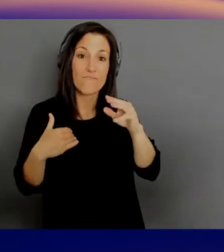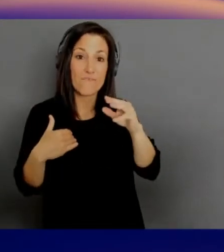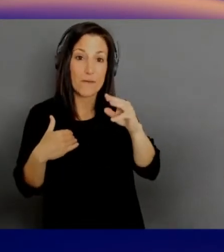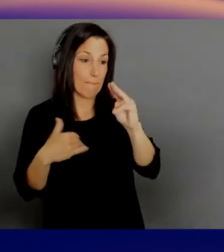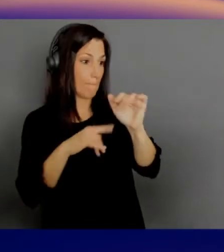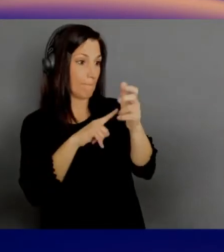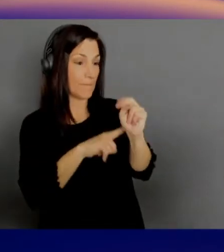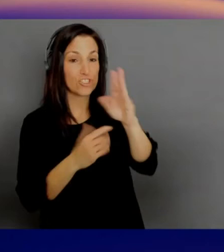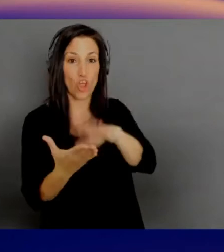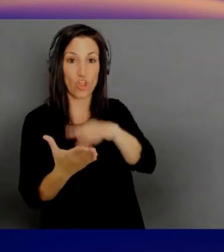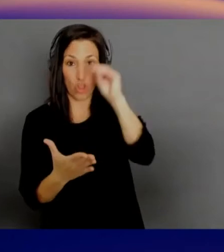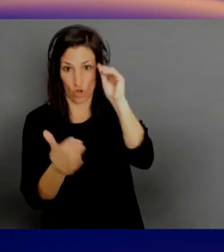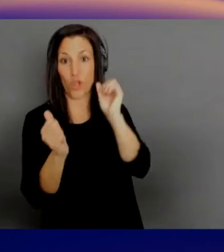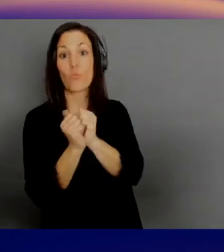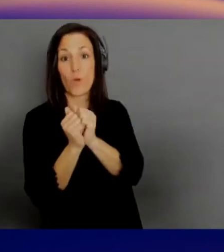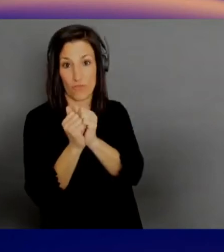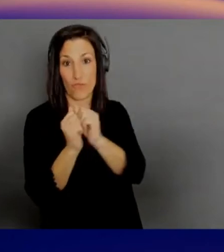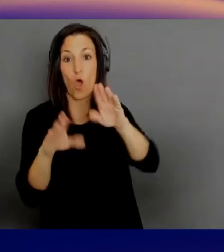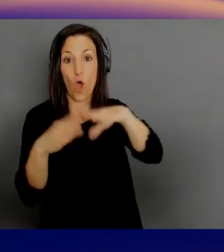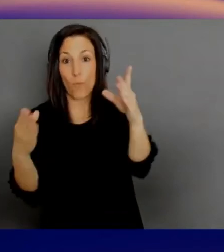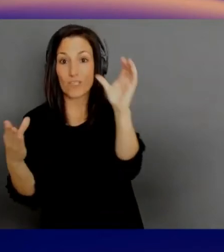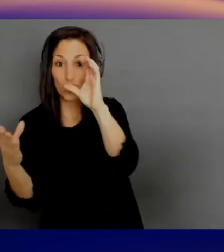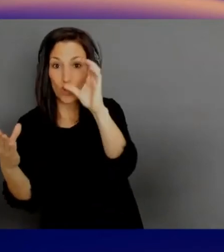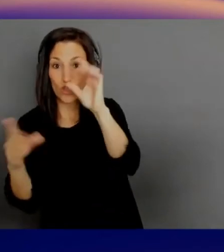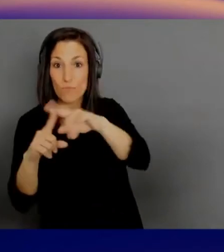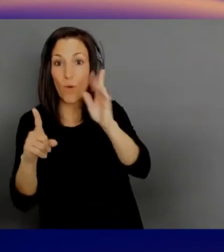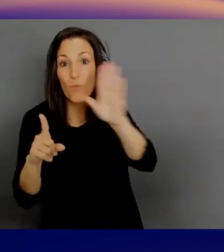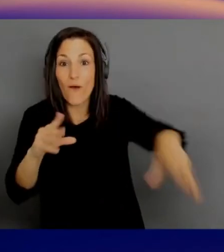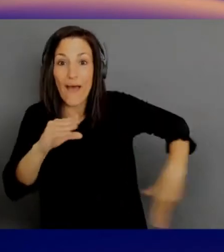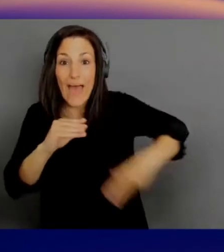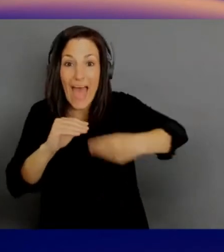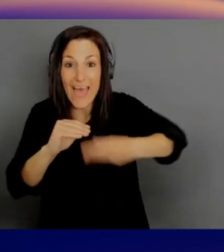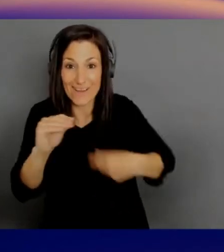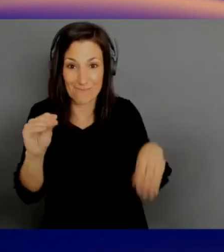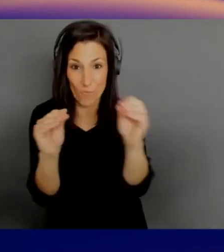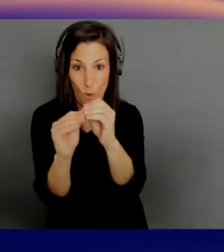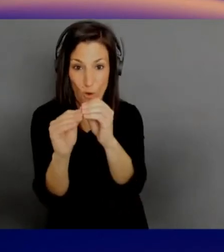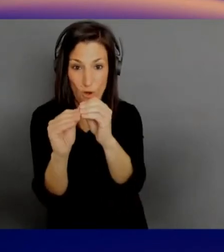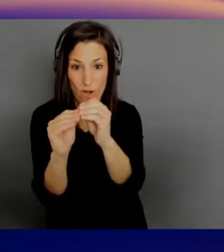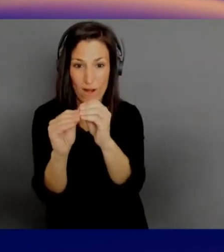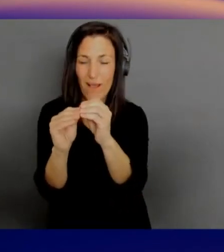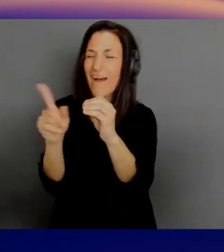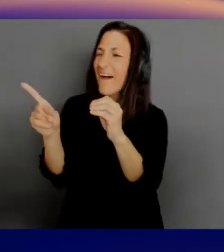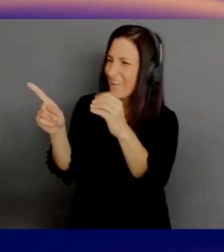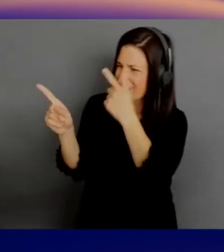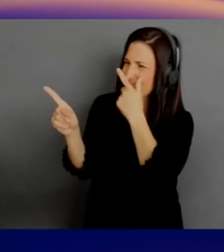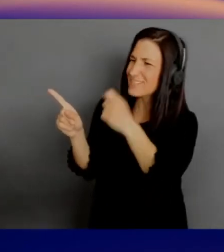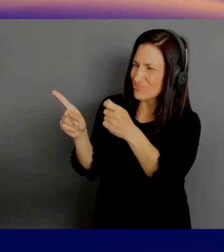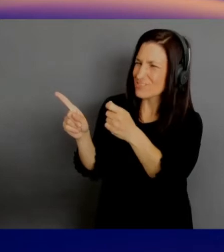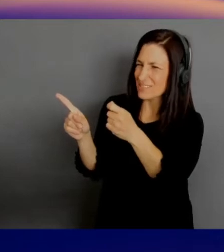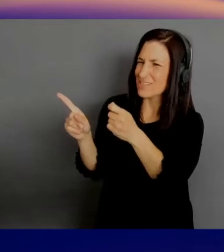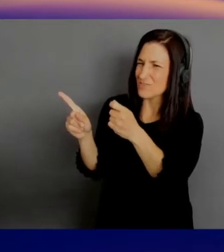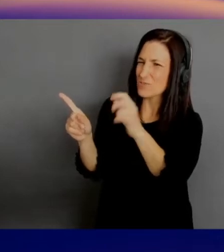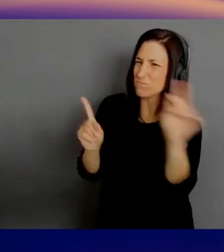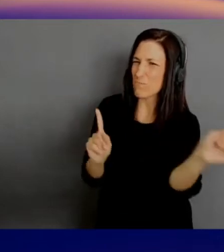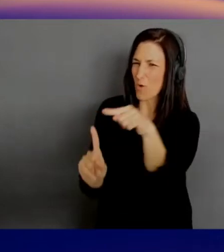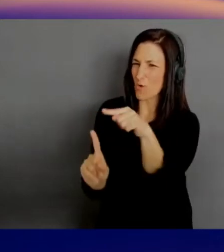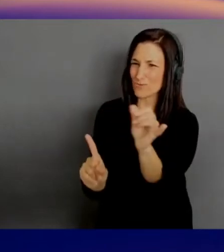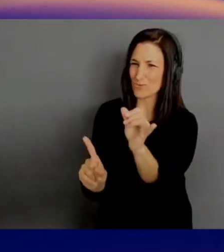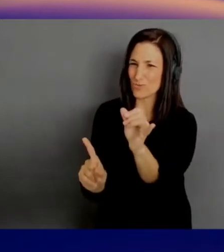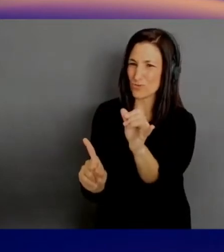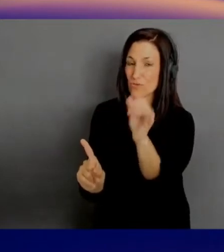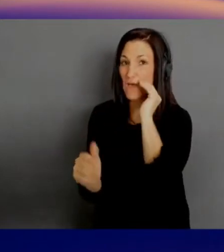but we are going to add more to it. right? Okay. Yeah, And- I think that's interesting to call out too. But the trajectory